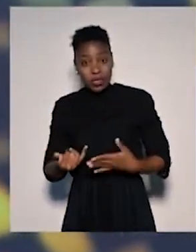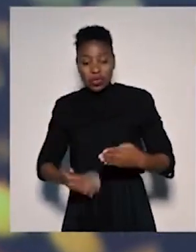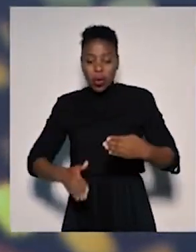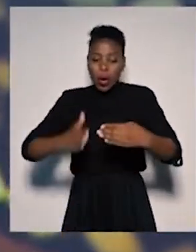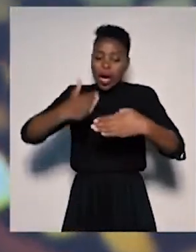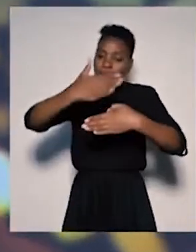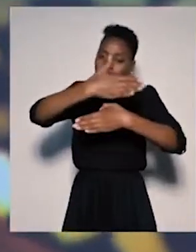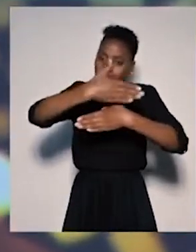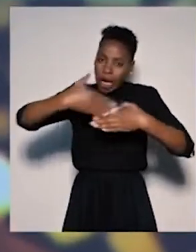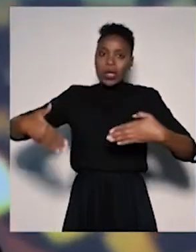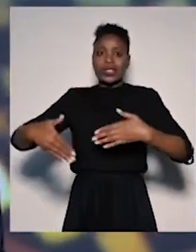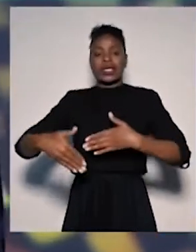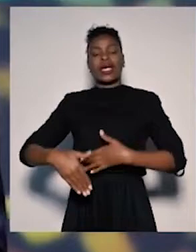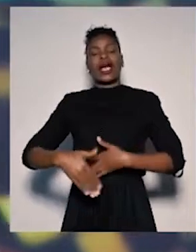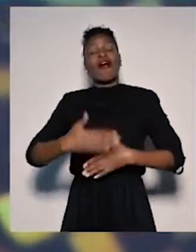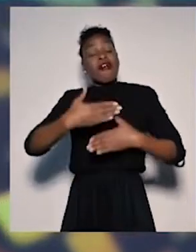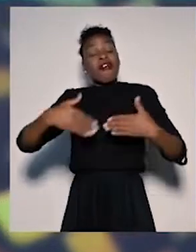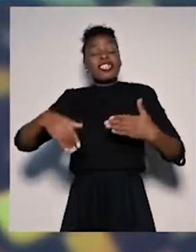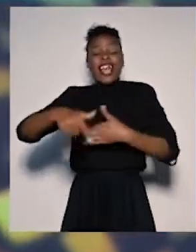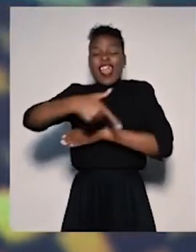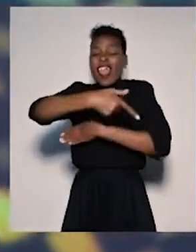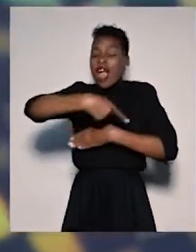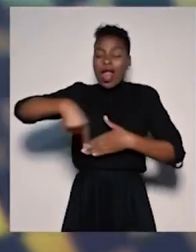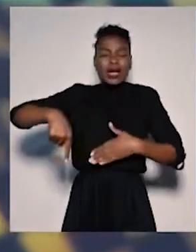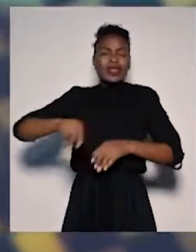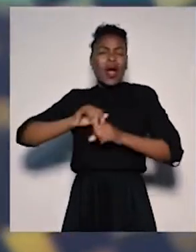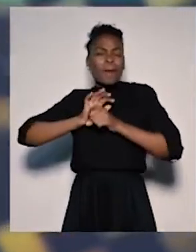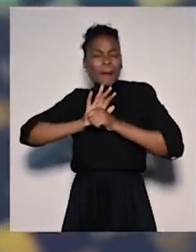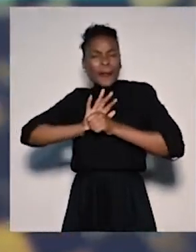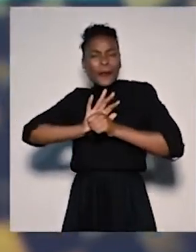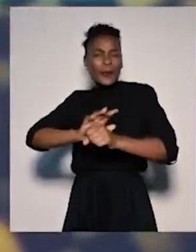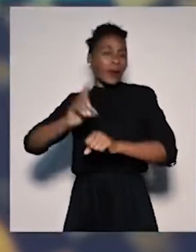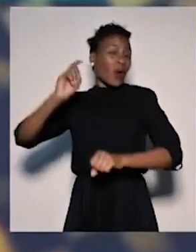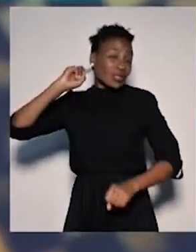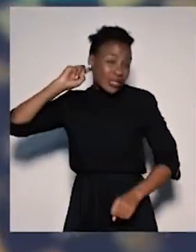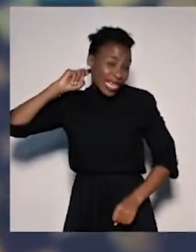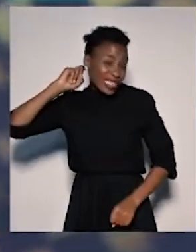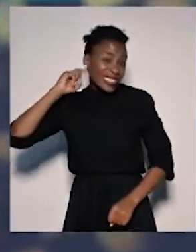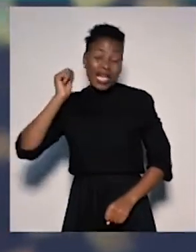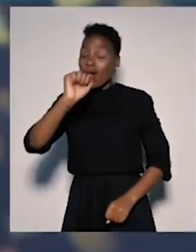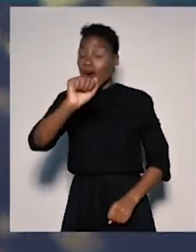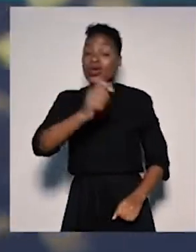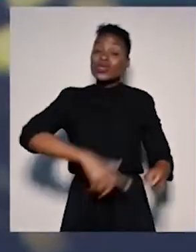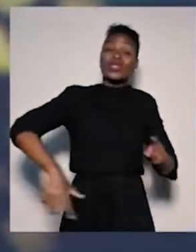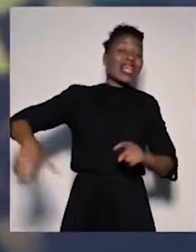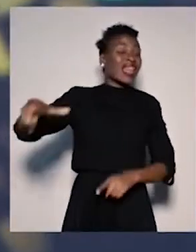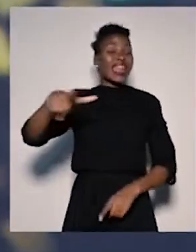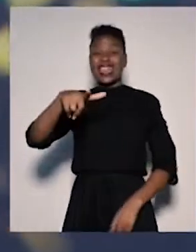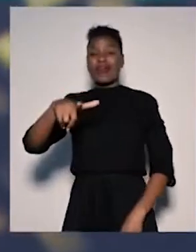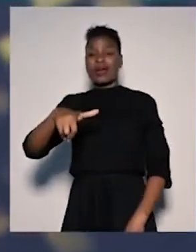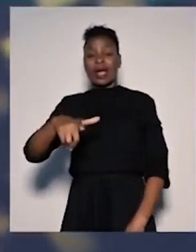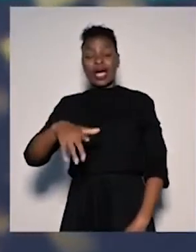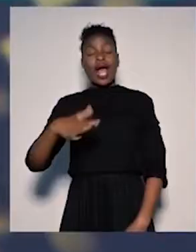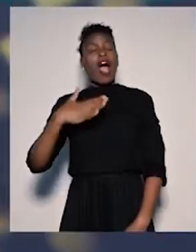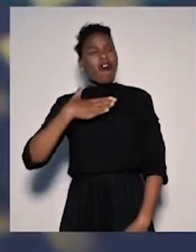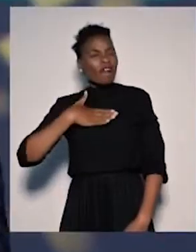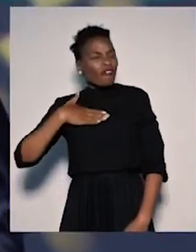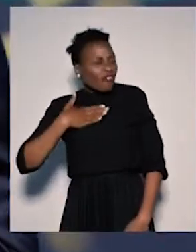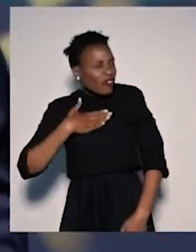line. Cross a line. Don't push your conscience to that level. When you feel a